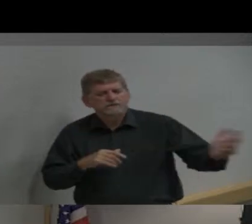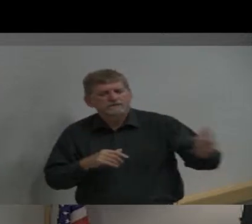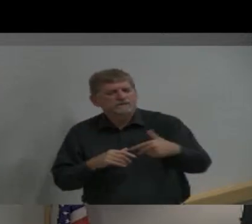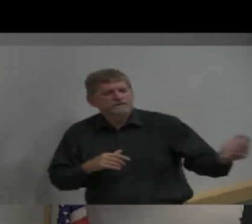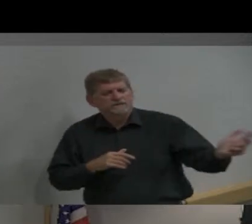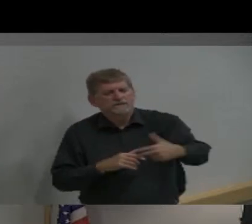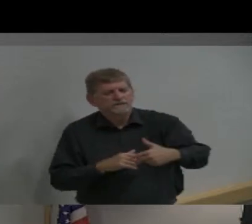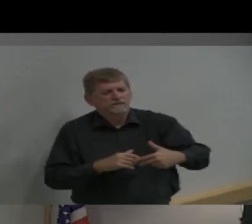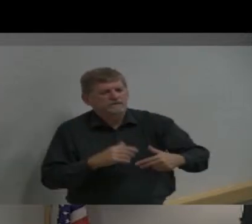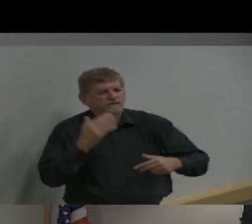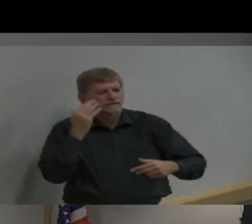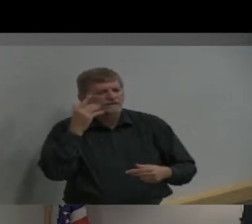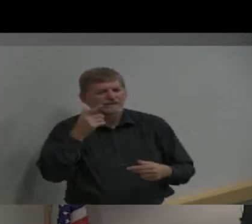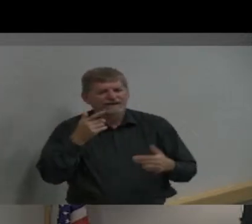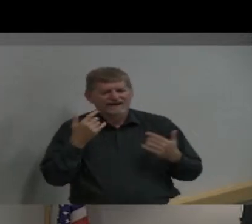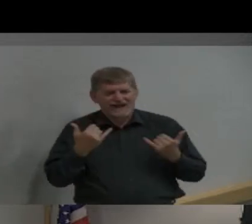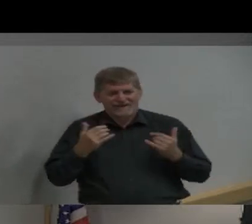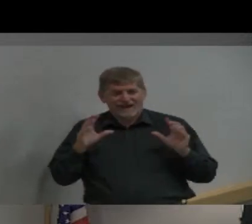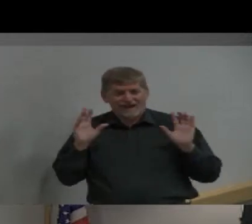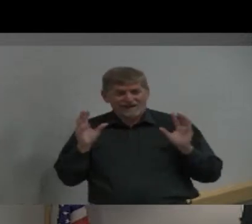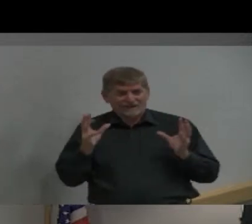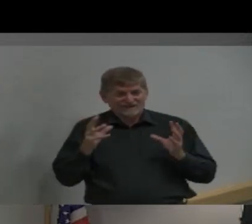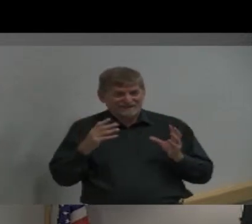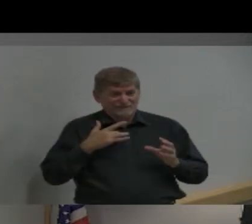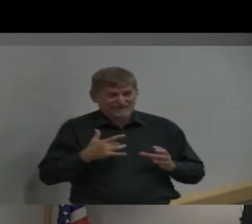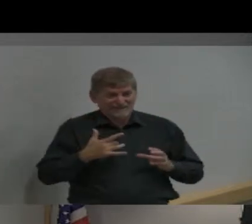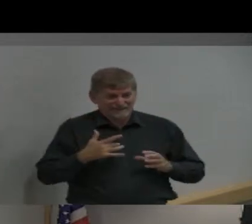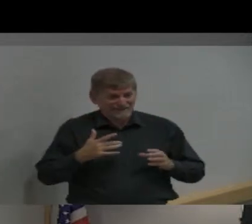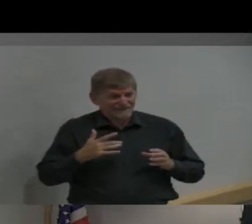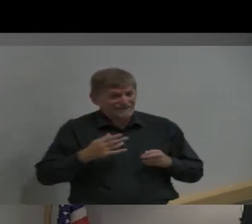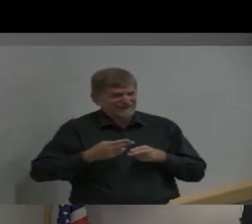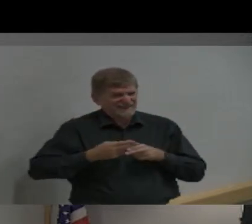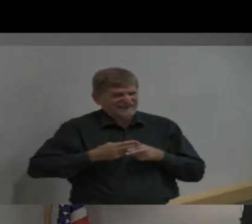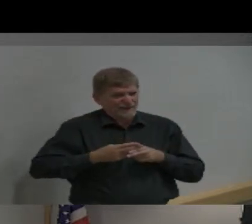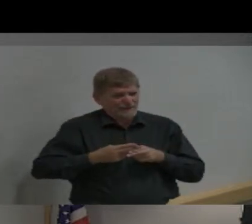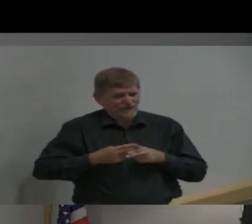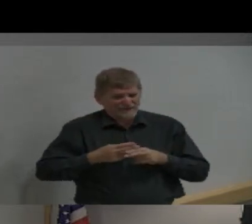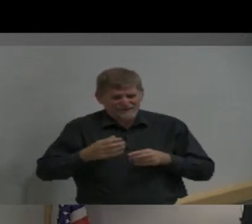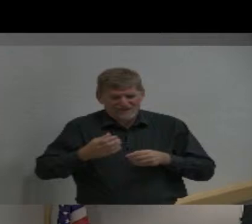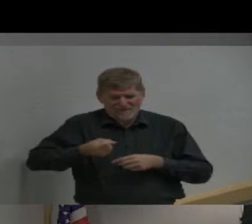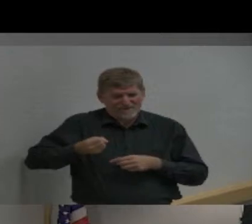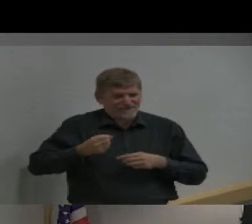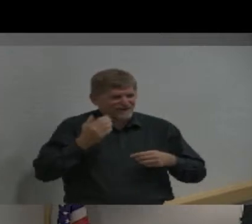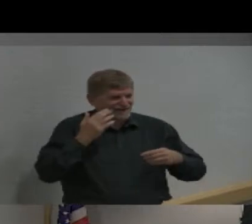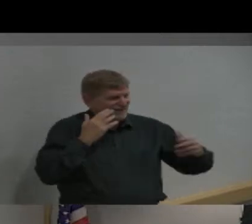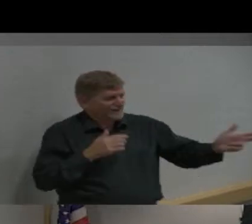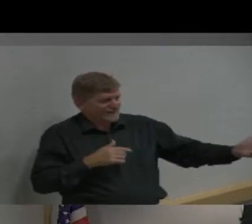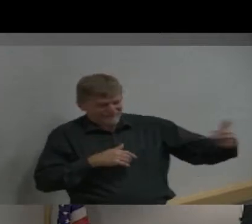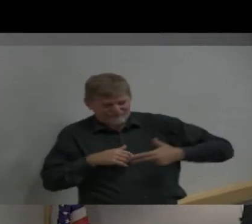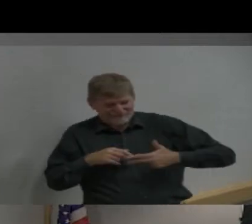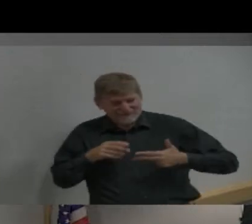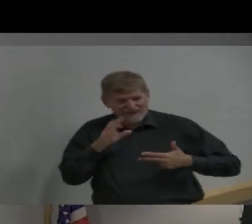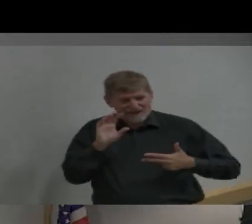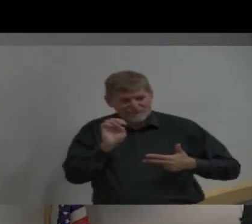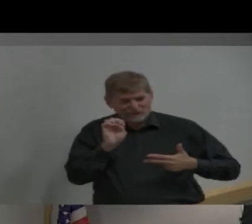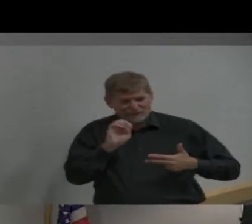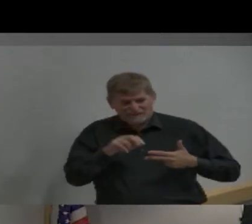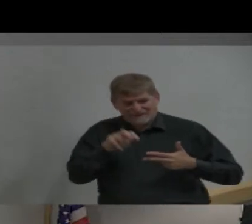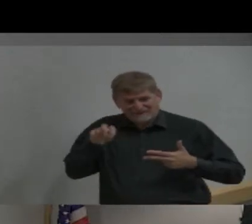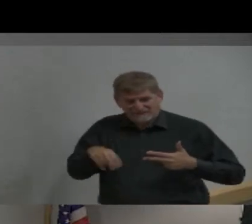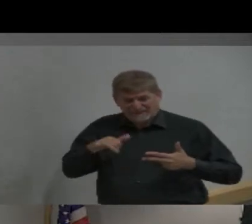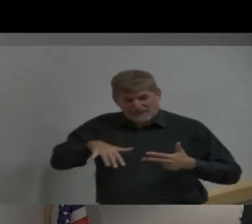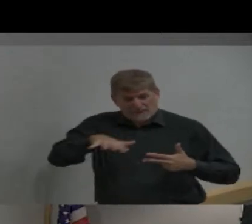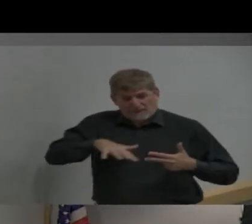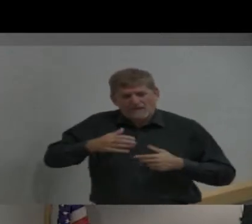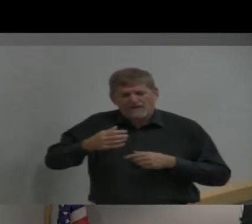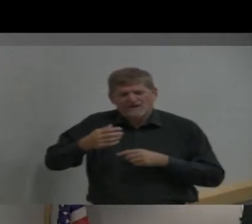has been turned into a temporary holding area for patients. And so we have a number of hospital